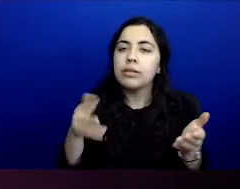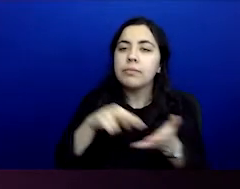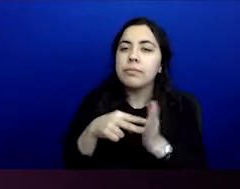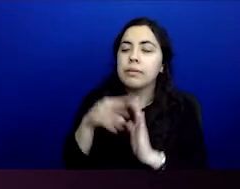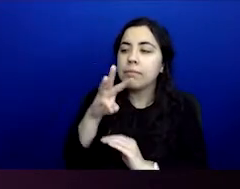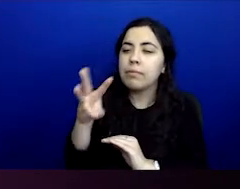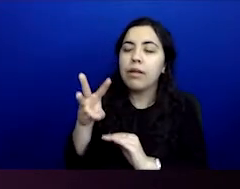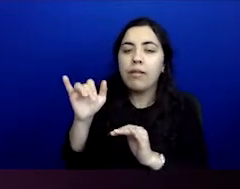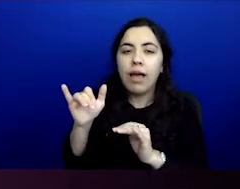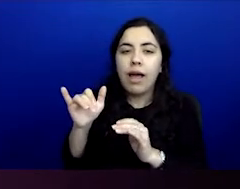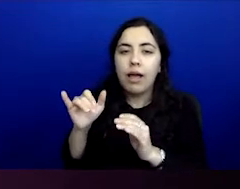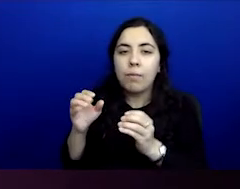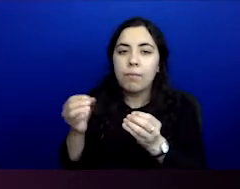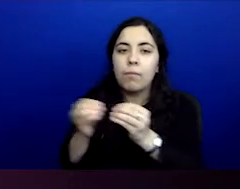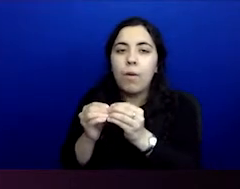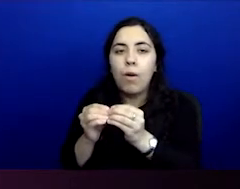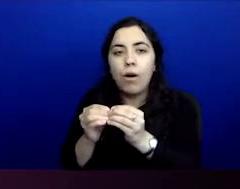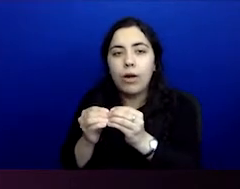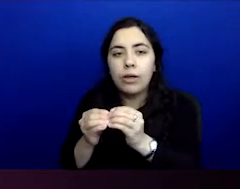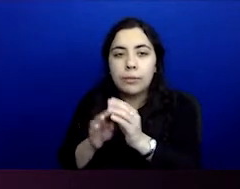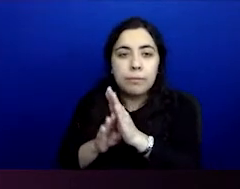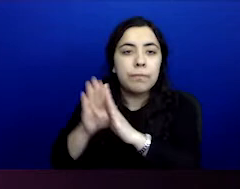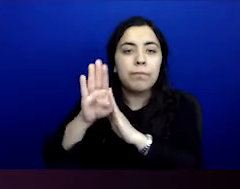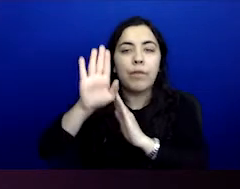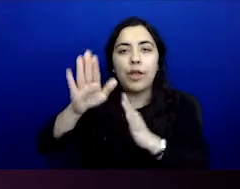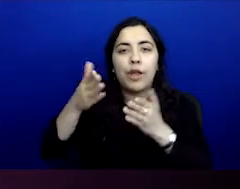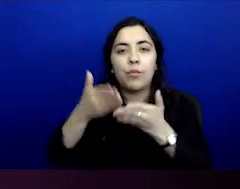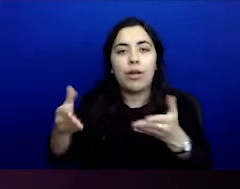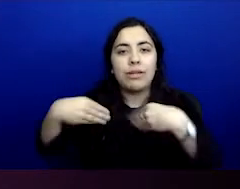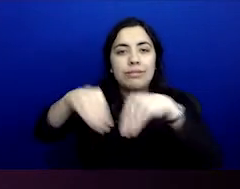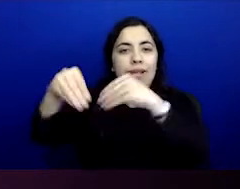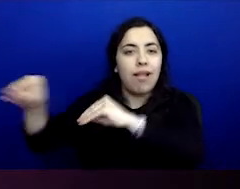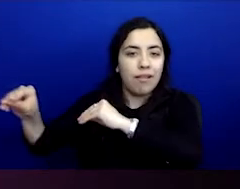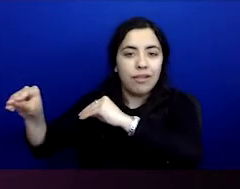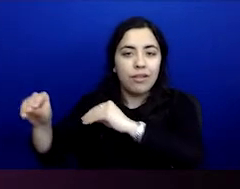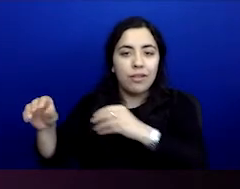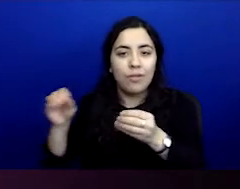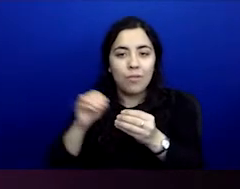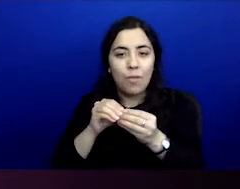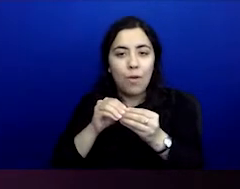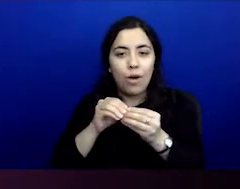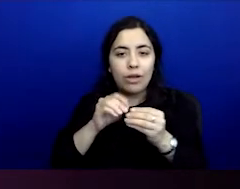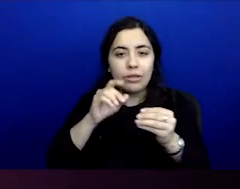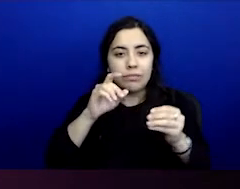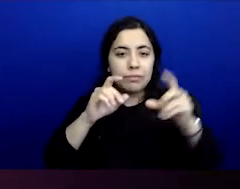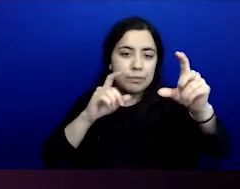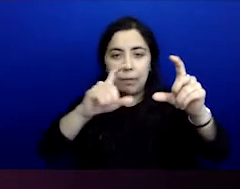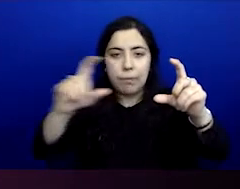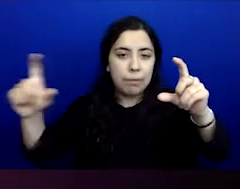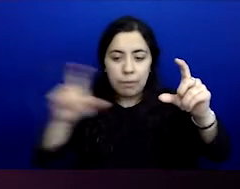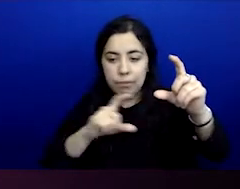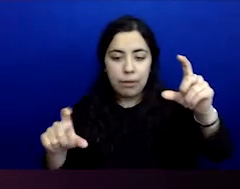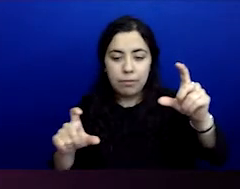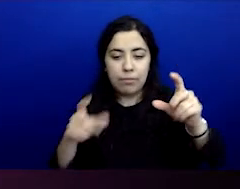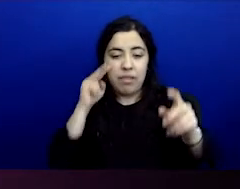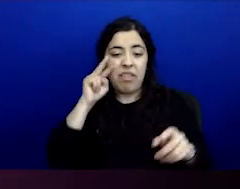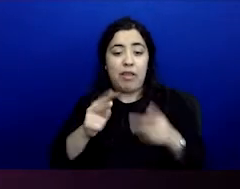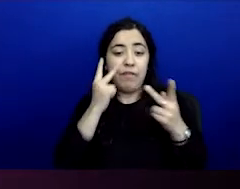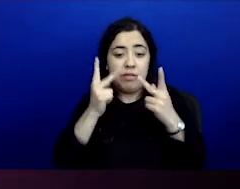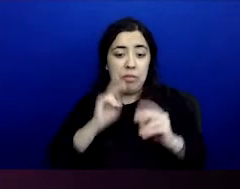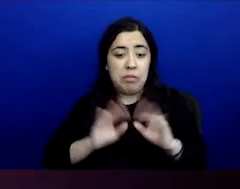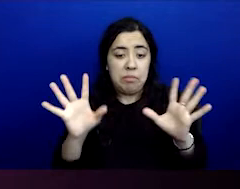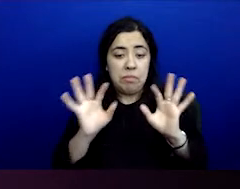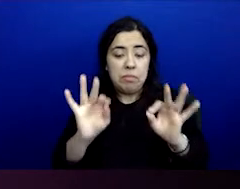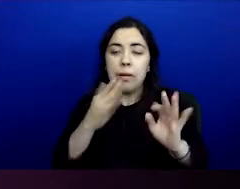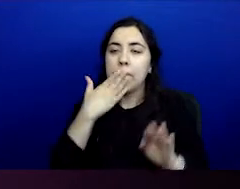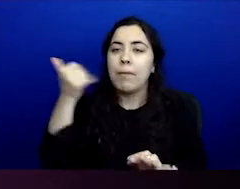drive growth of their product. And the more granular, the better as well too. So those are the type of pages and sites that we're going to be talking about a little bit